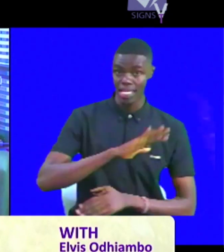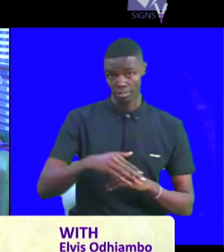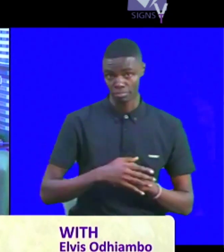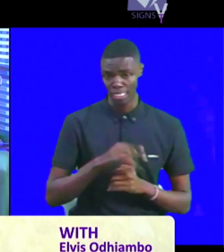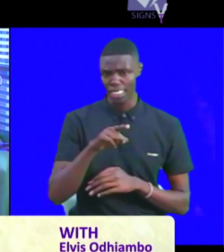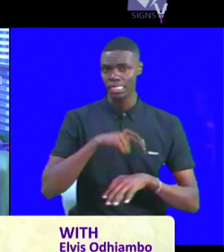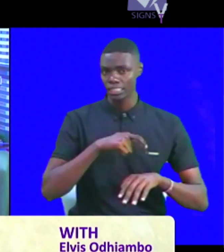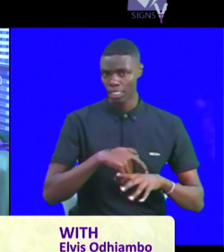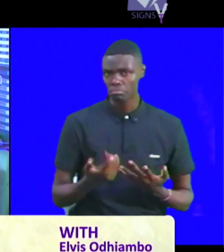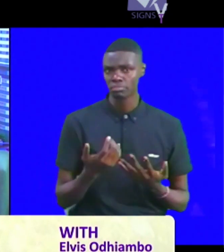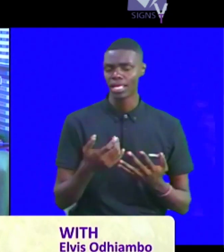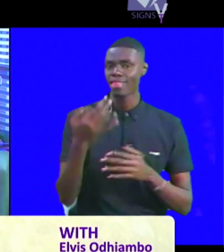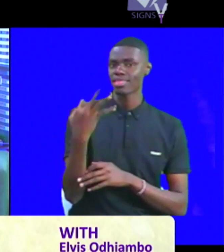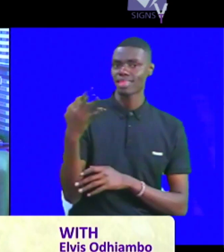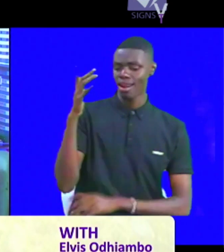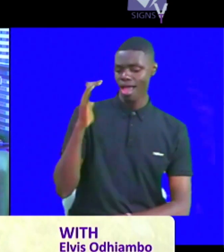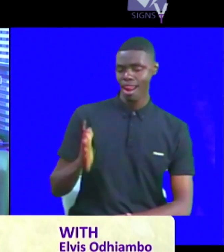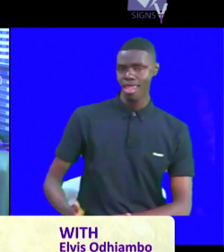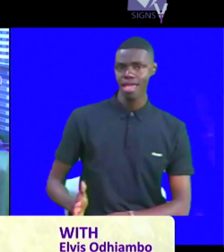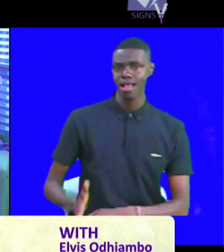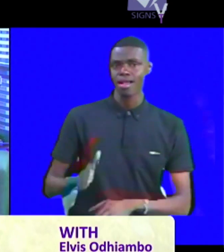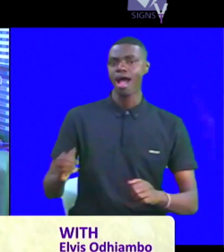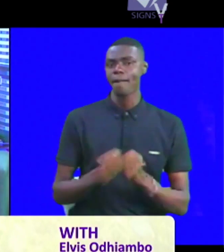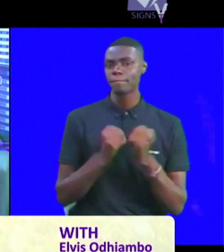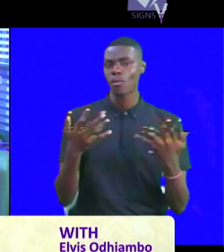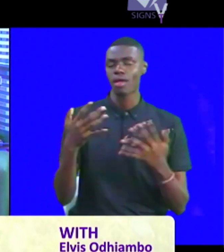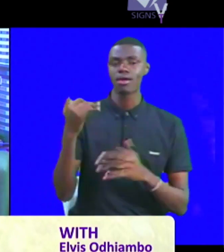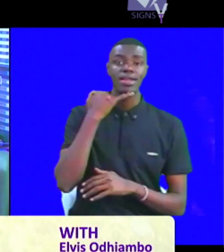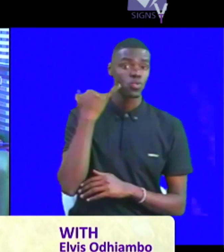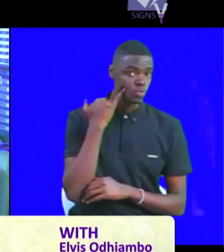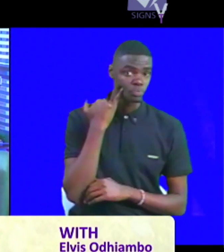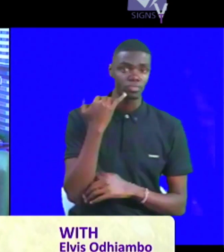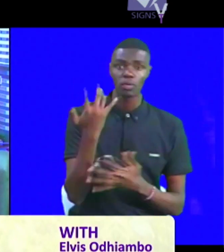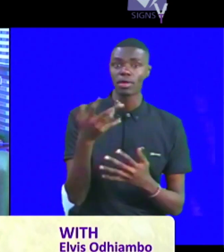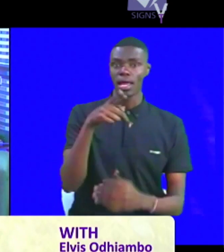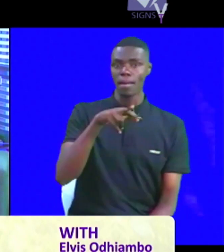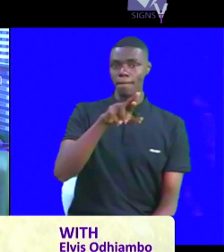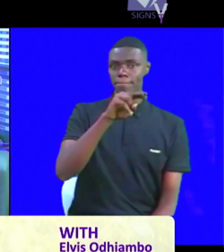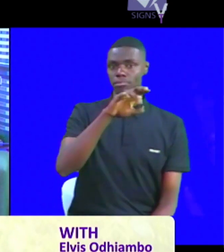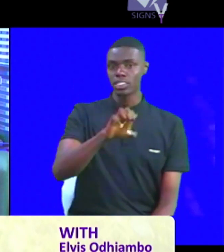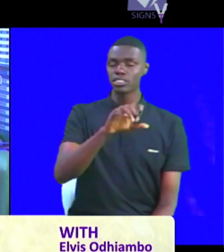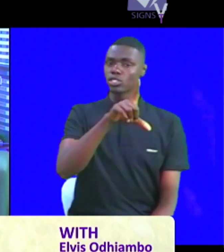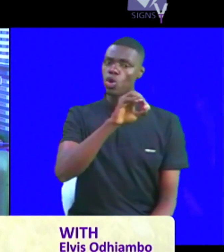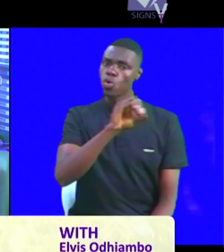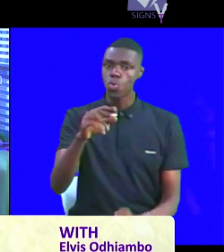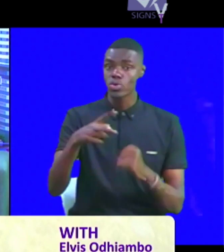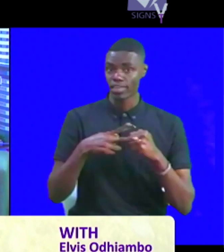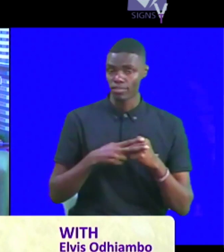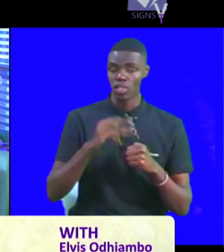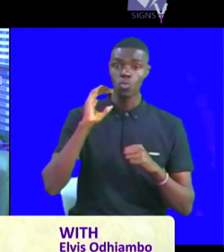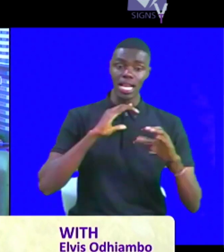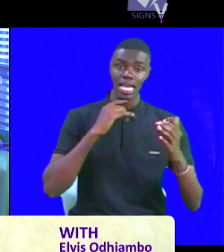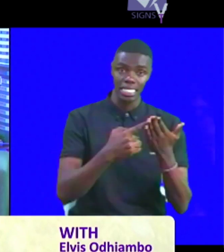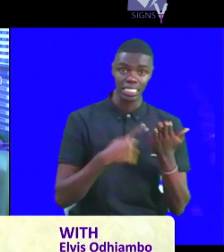imerudi. And this time around, the third leg is happening at Nakuru. That is the Prince Louis Sevens. We're going to talk about